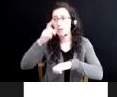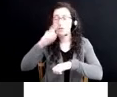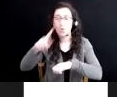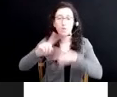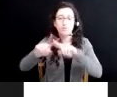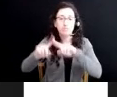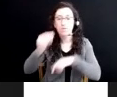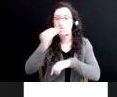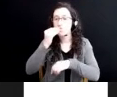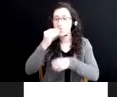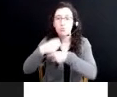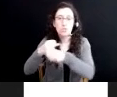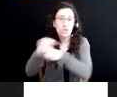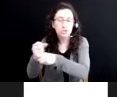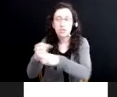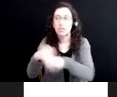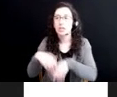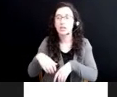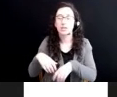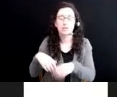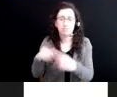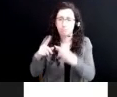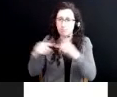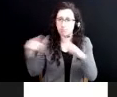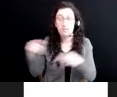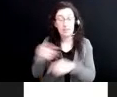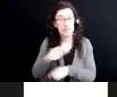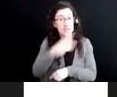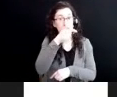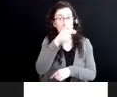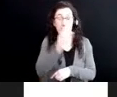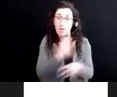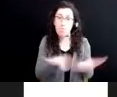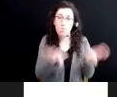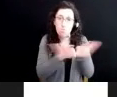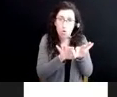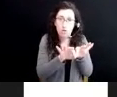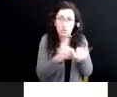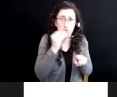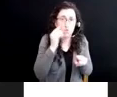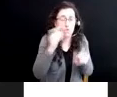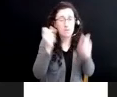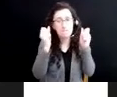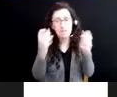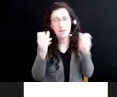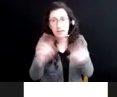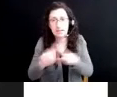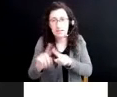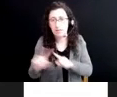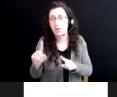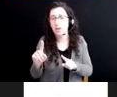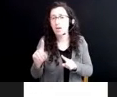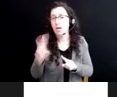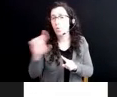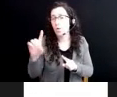pollination services, but insects are important food items for many, many wildlife species,